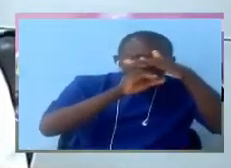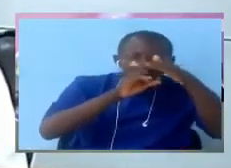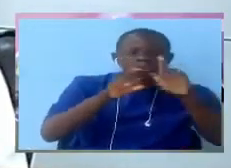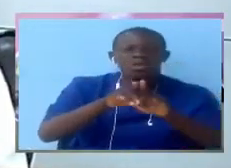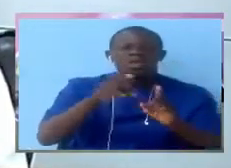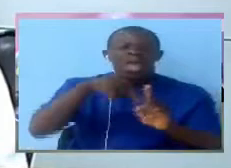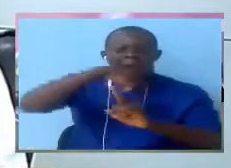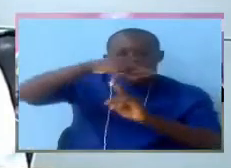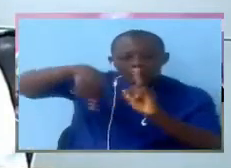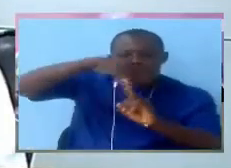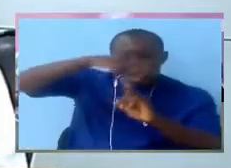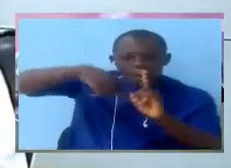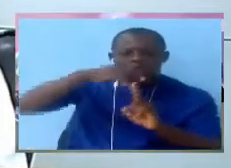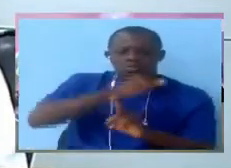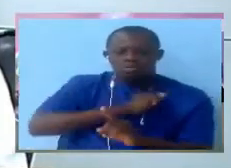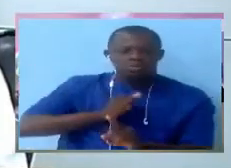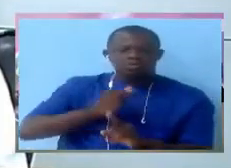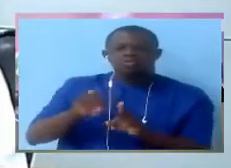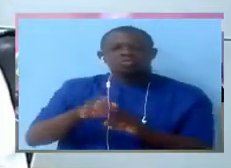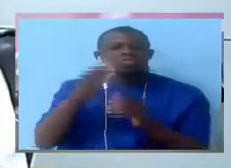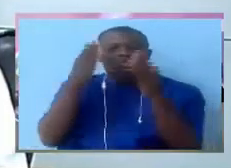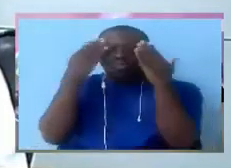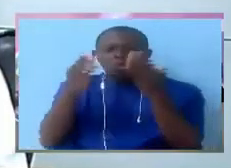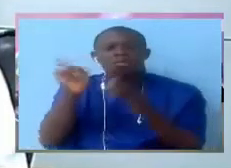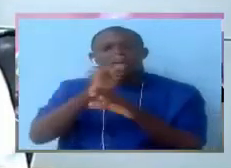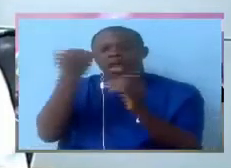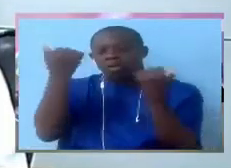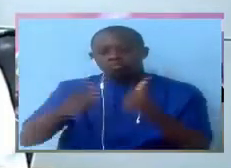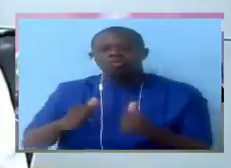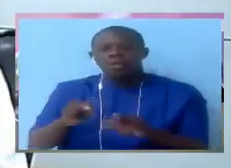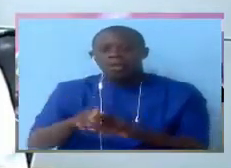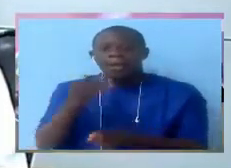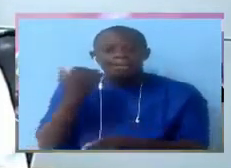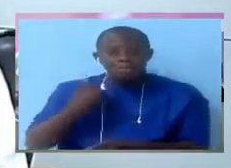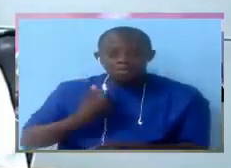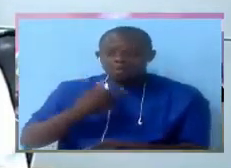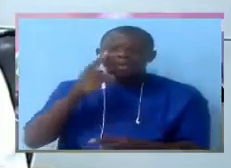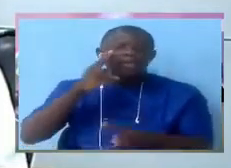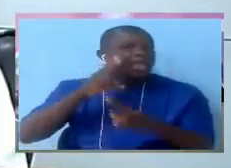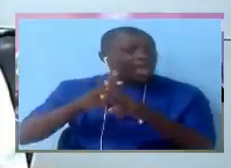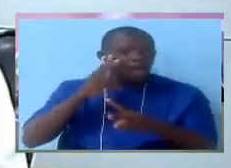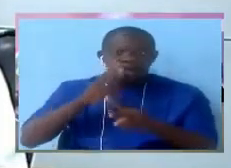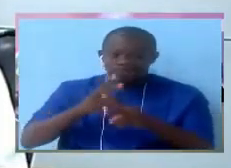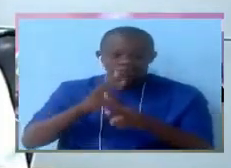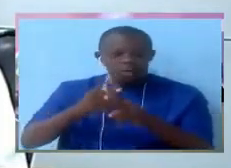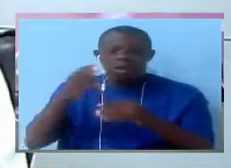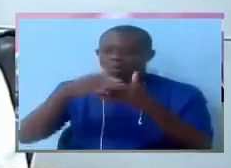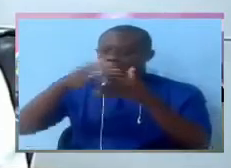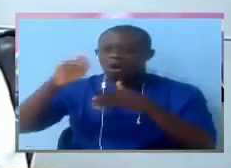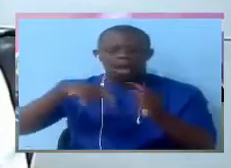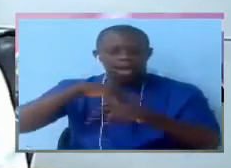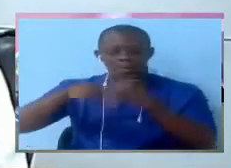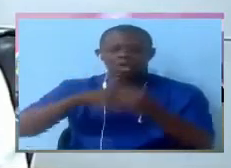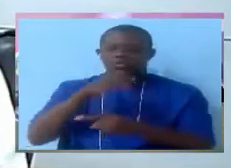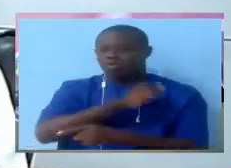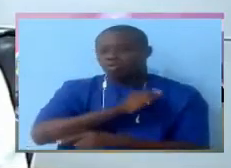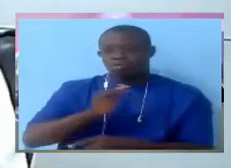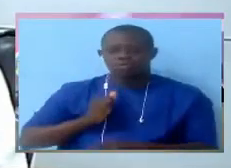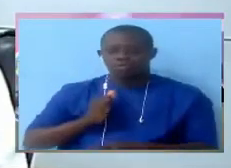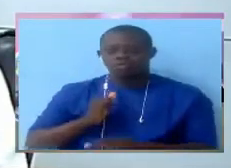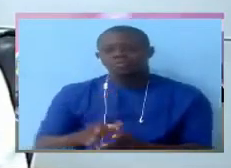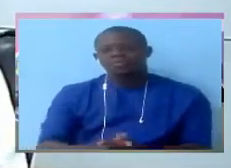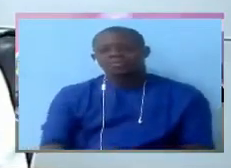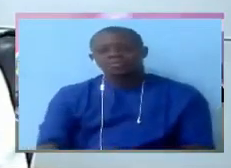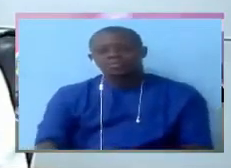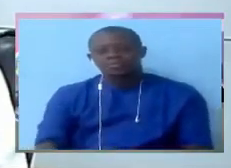bo dañu de baye xel bu baax dal. Yes, it scares people because they don't know what we are up to. They only see us going in and coming out, and